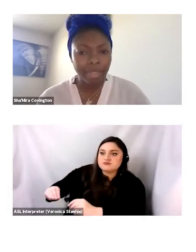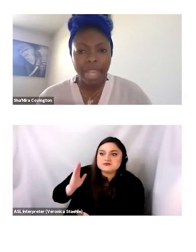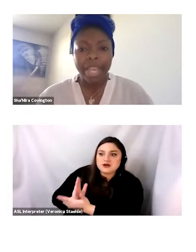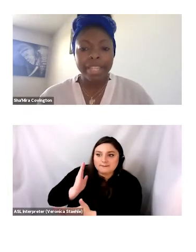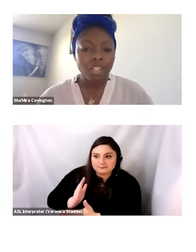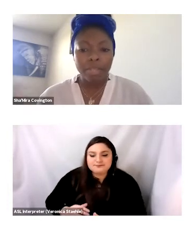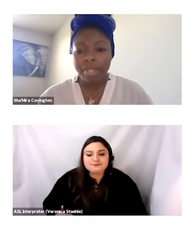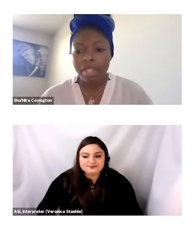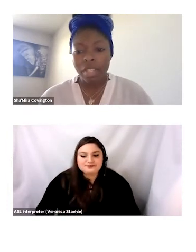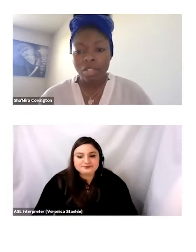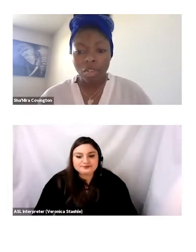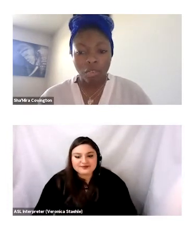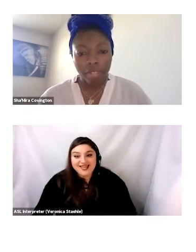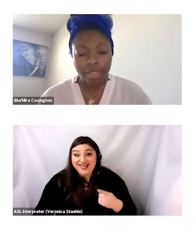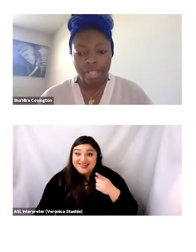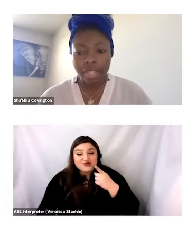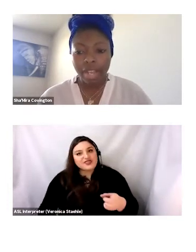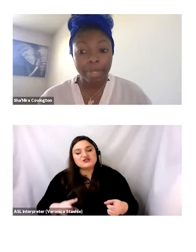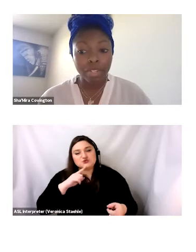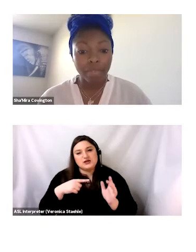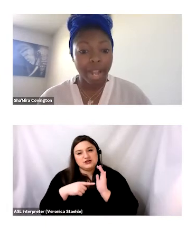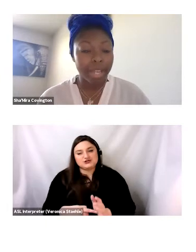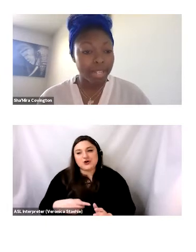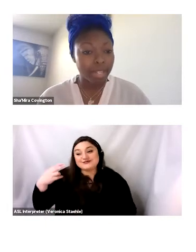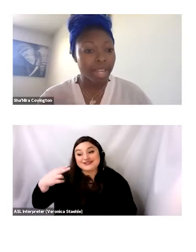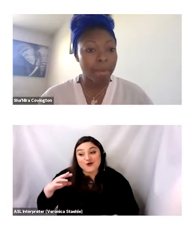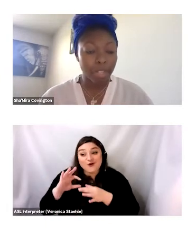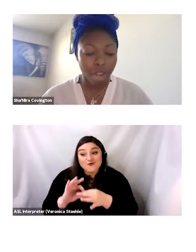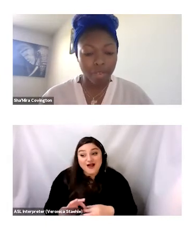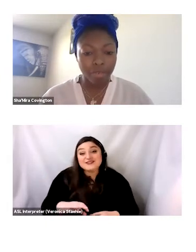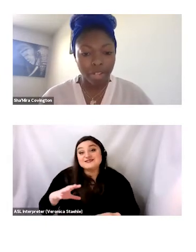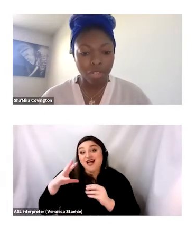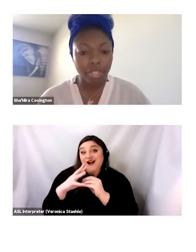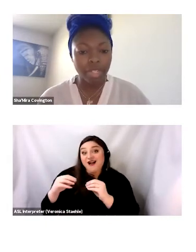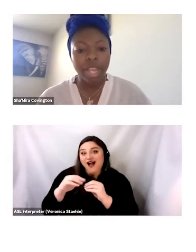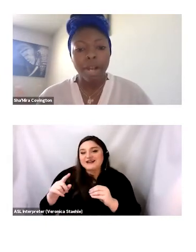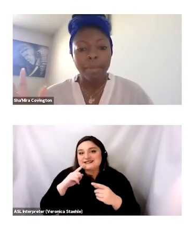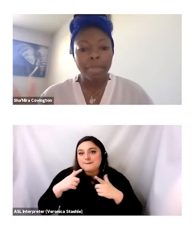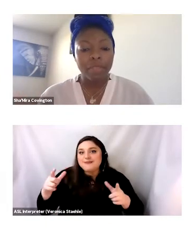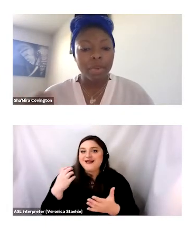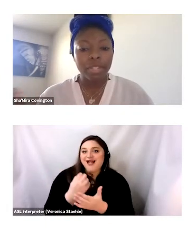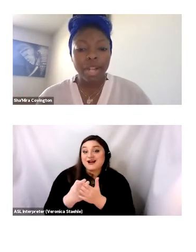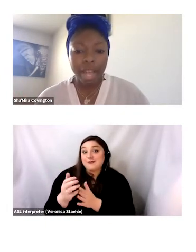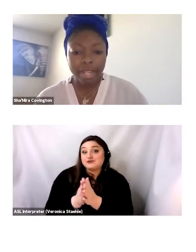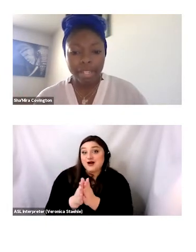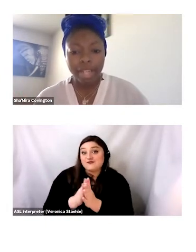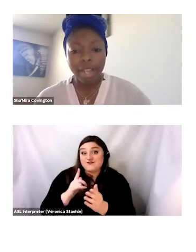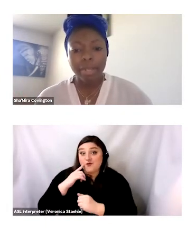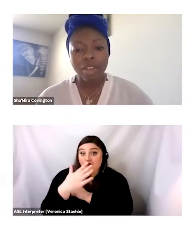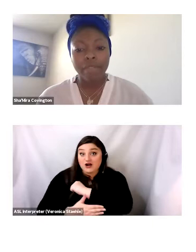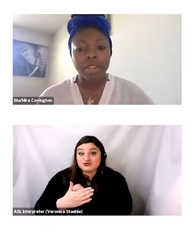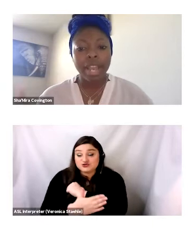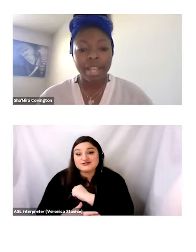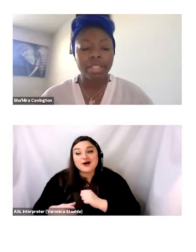program. And this just speaks to the historical relevance and the competition of cotton as an economic driver for countries. But the focus on cotton as an